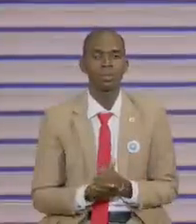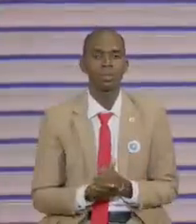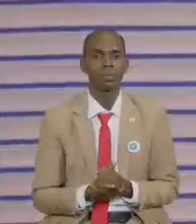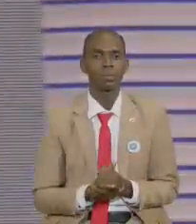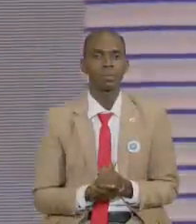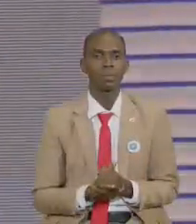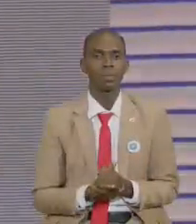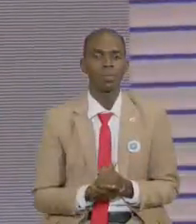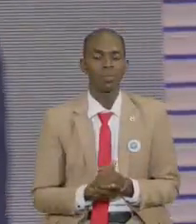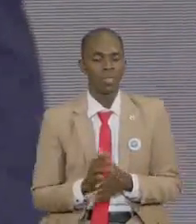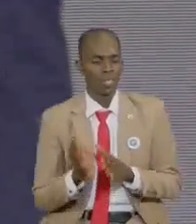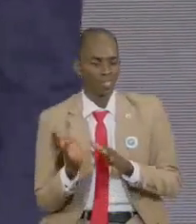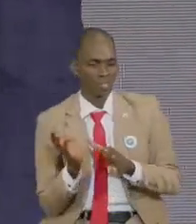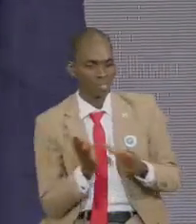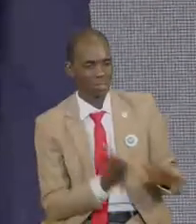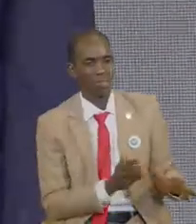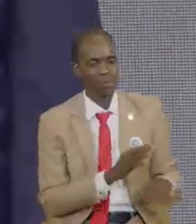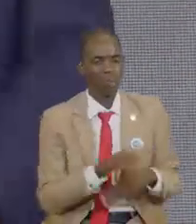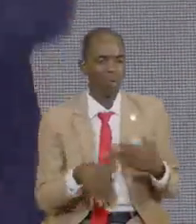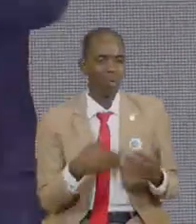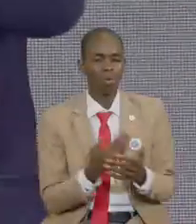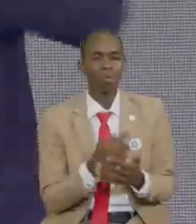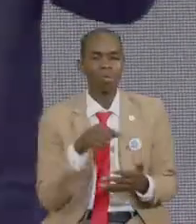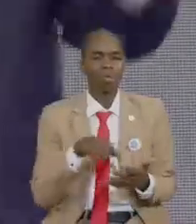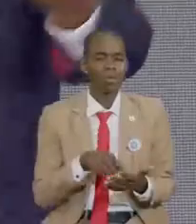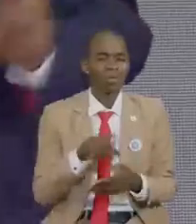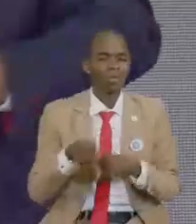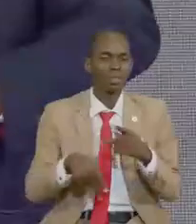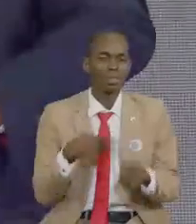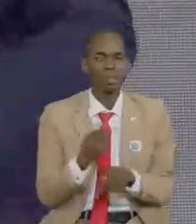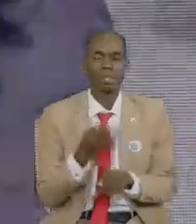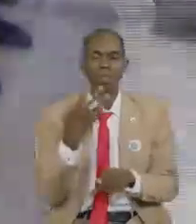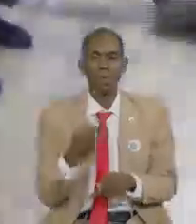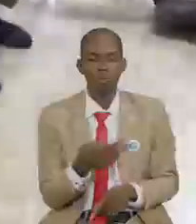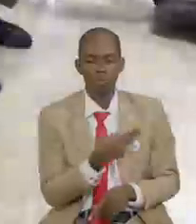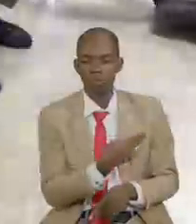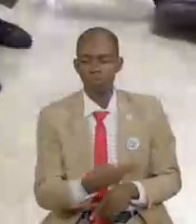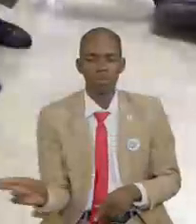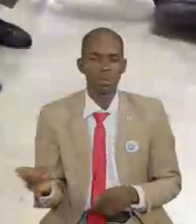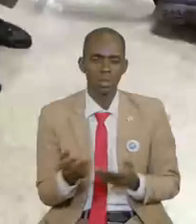Let's leave all these kind of useless desires.